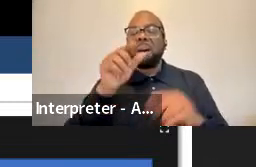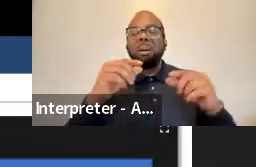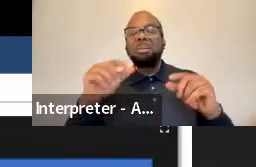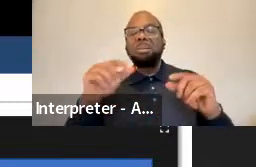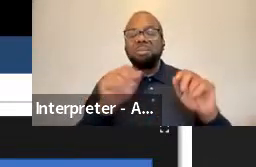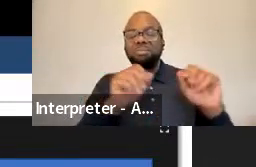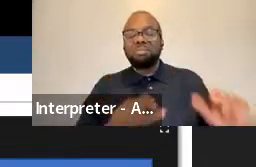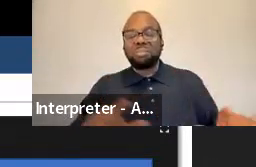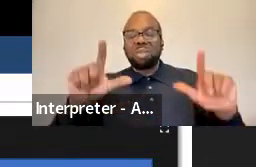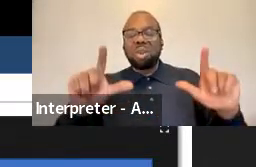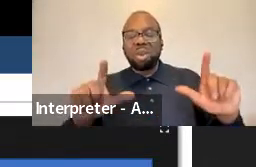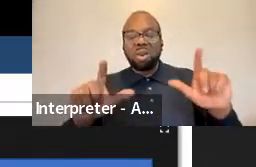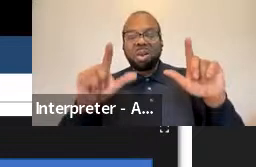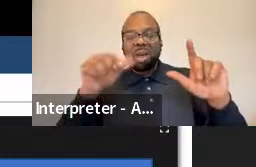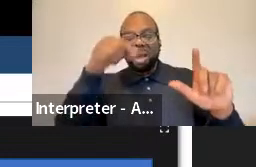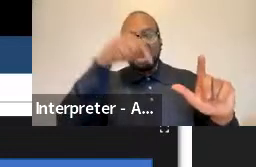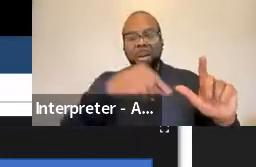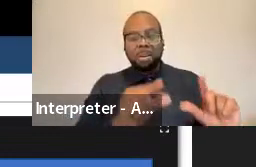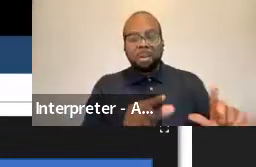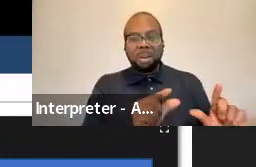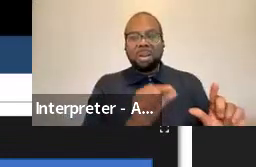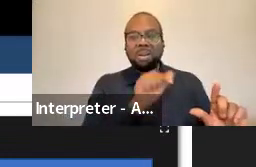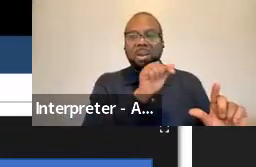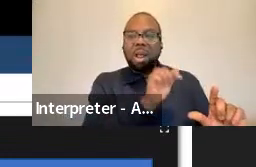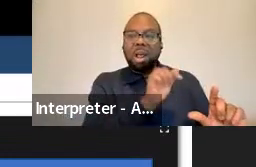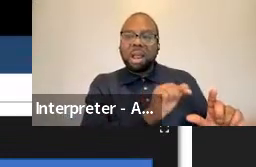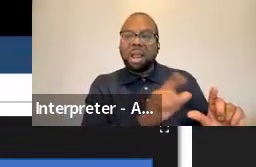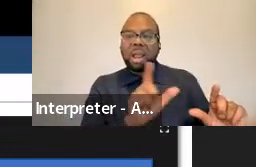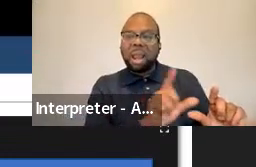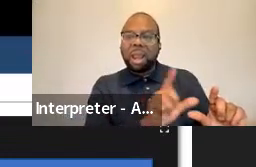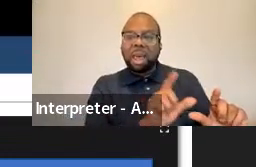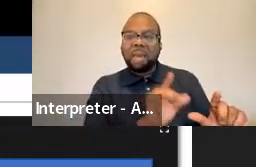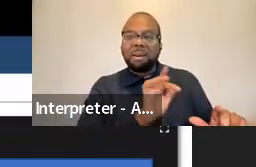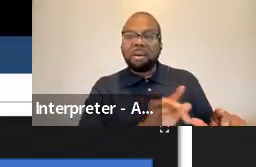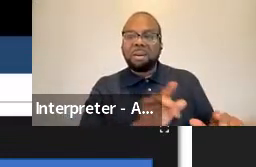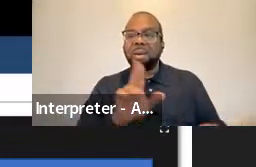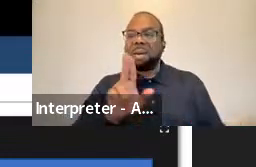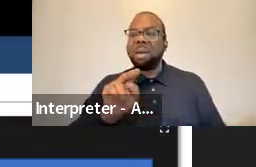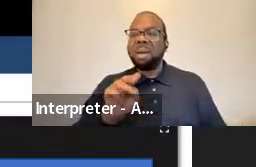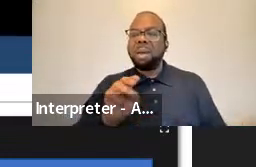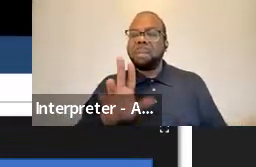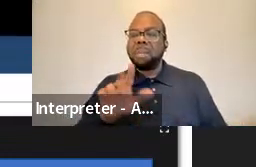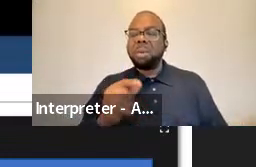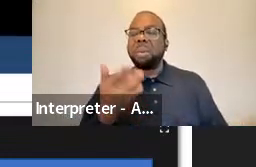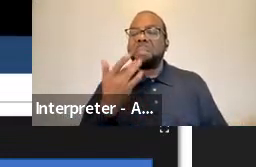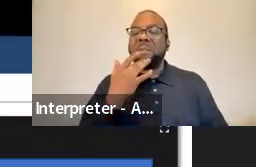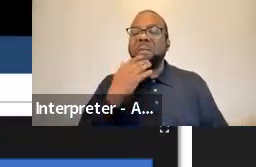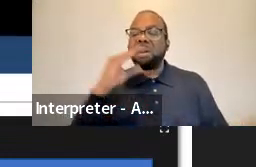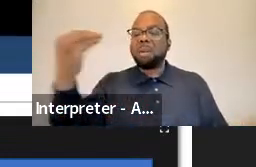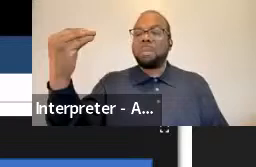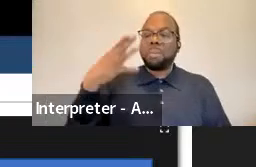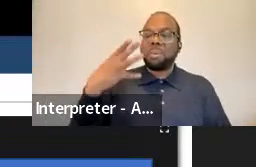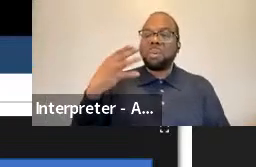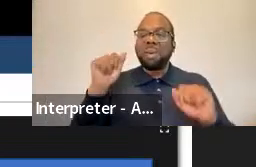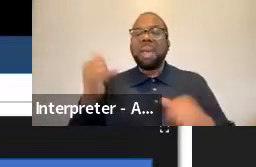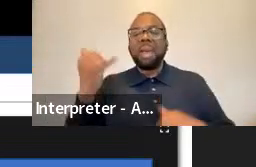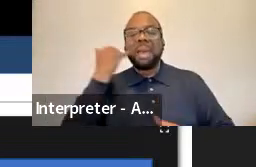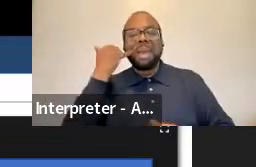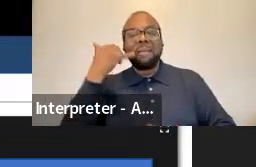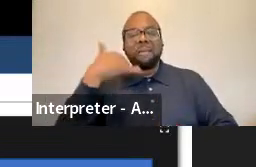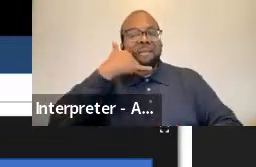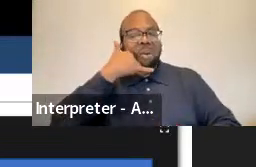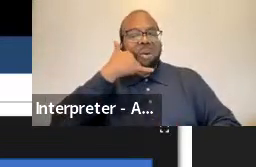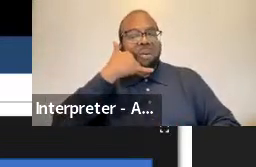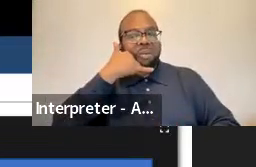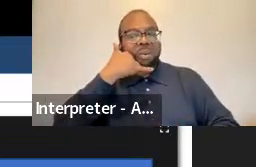your Zoom screen to unmute yourself, and if you prefer, can turn on your camera as well. If you're joining us by phone, I will give